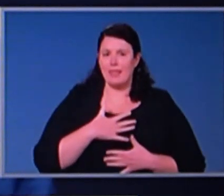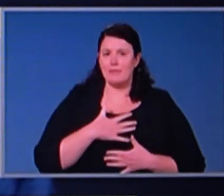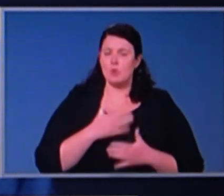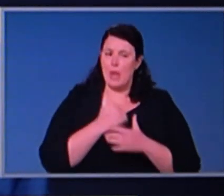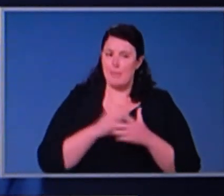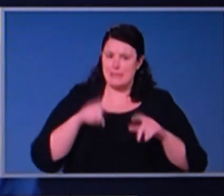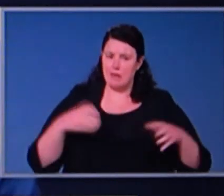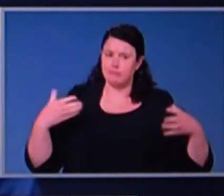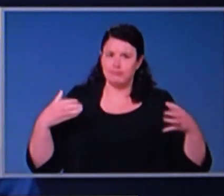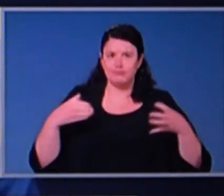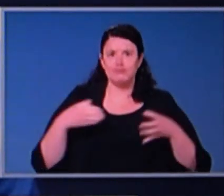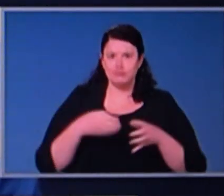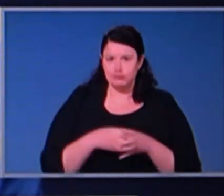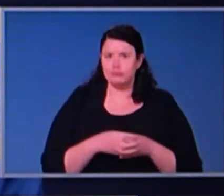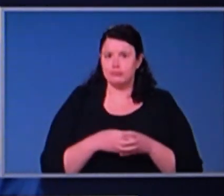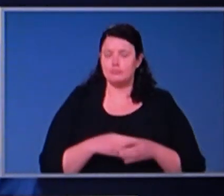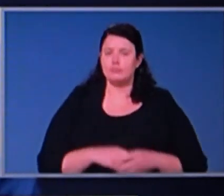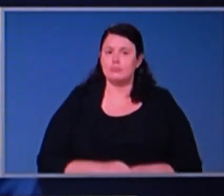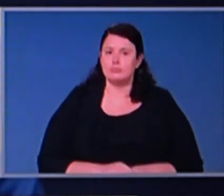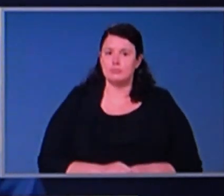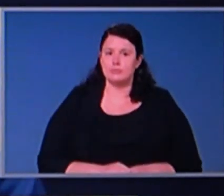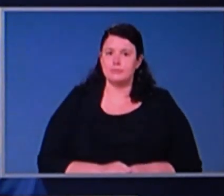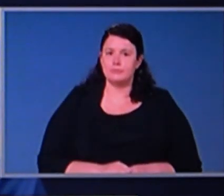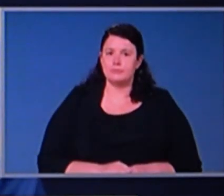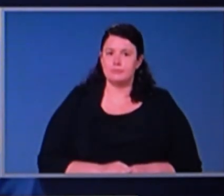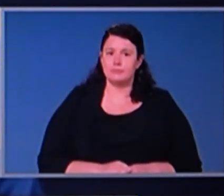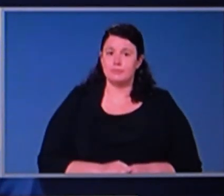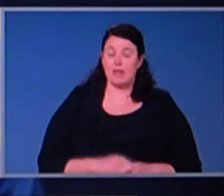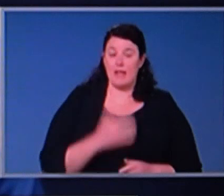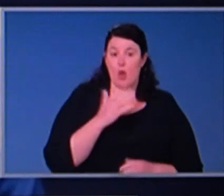over 5,000 of the cases